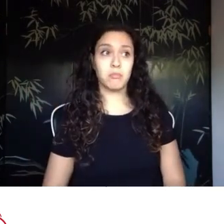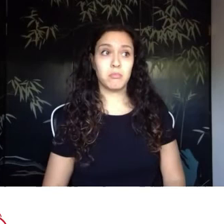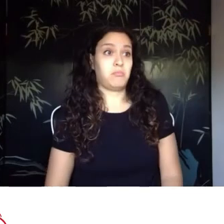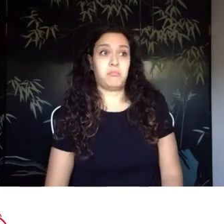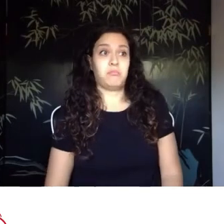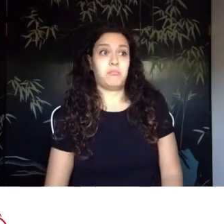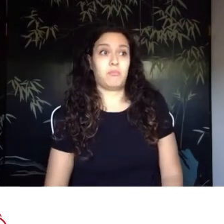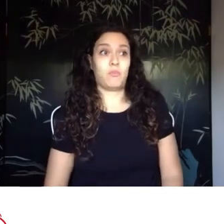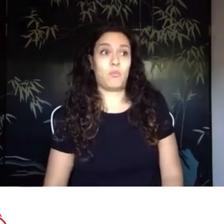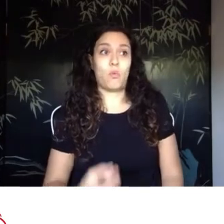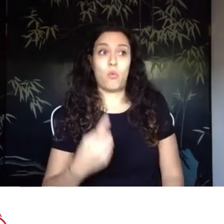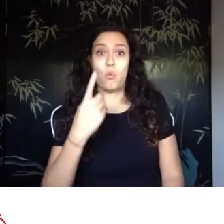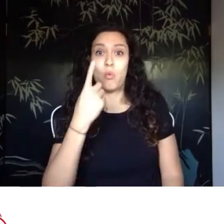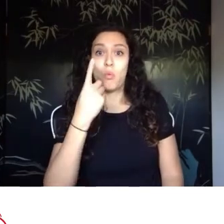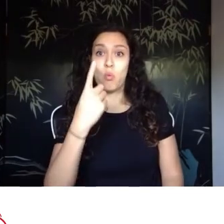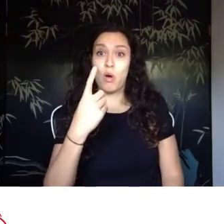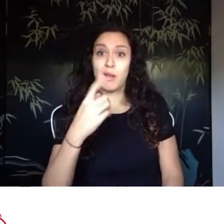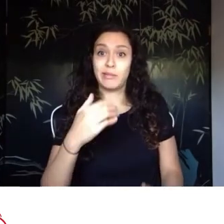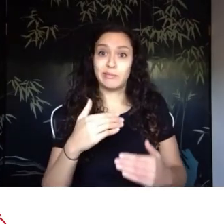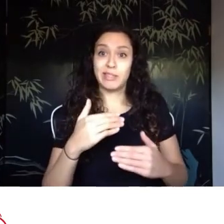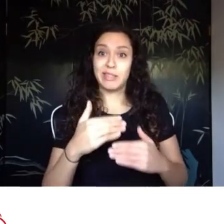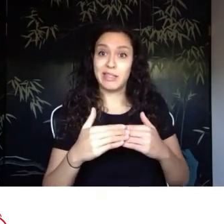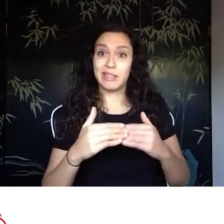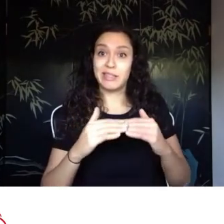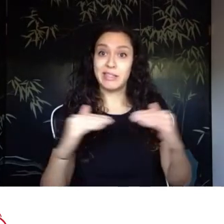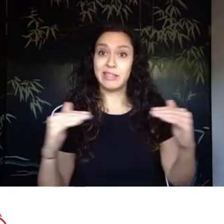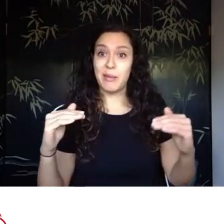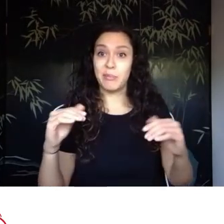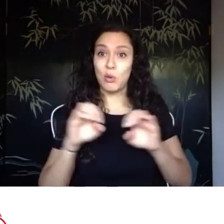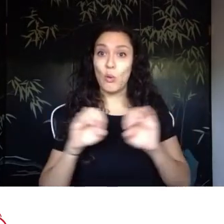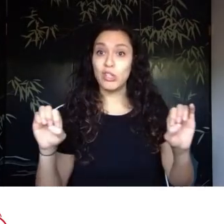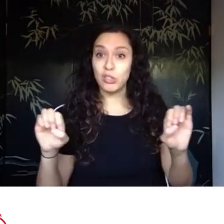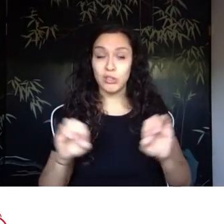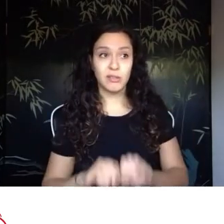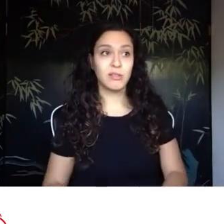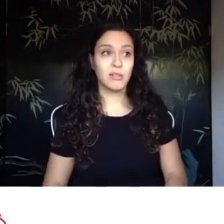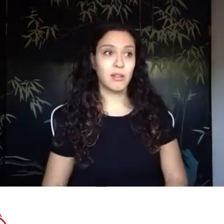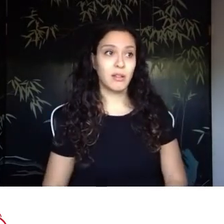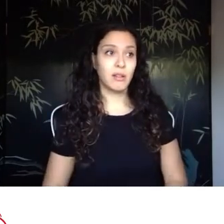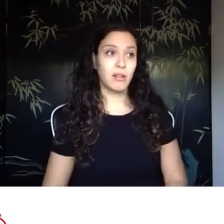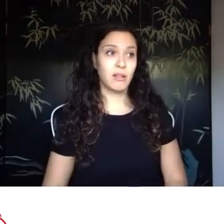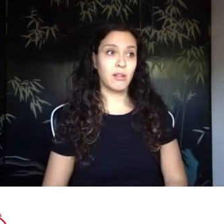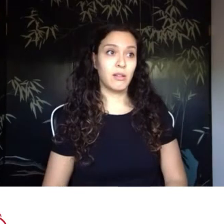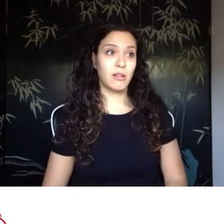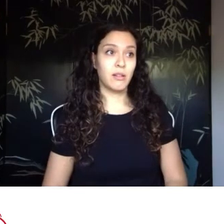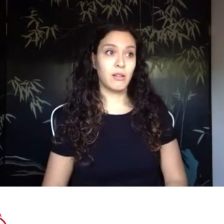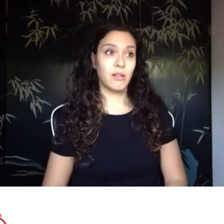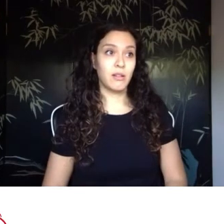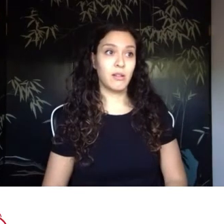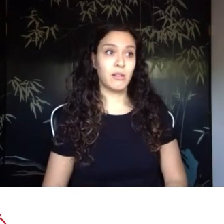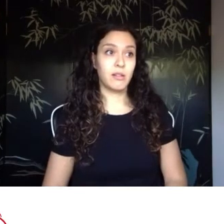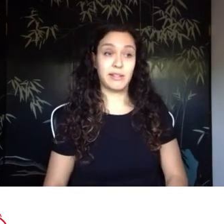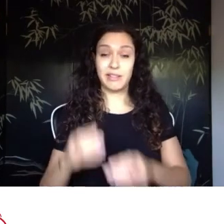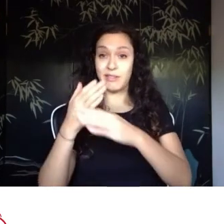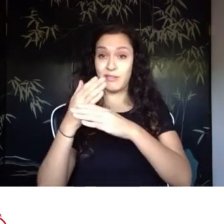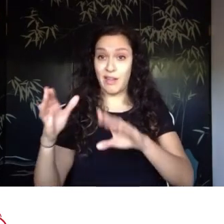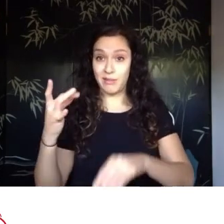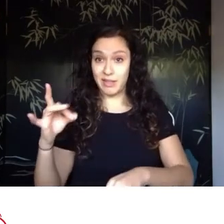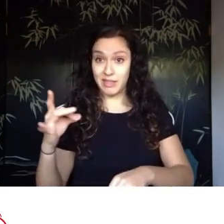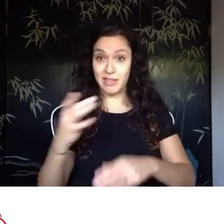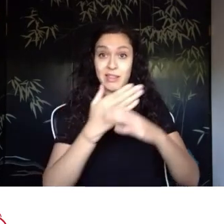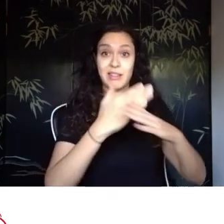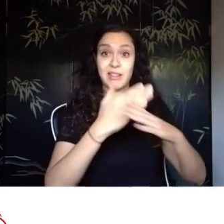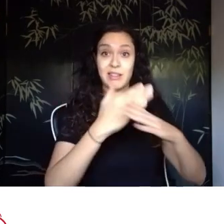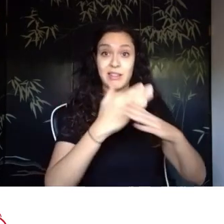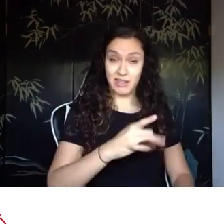18G. Huh. It just gives me a one-step equation. So divide by